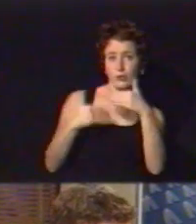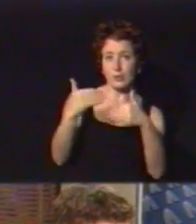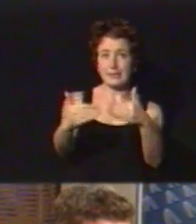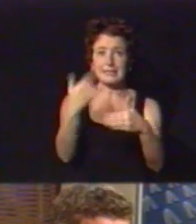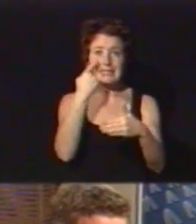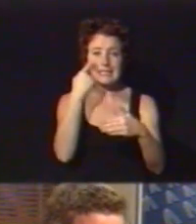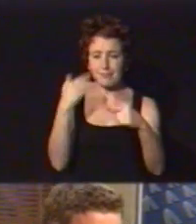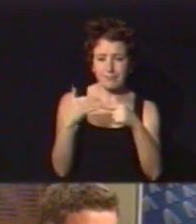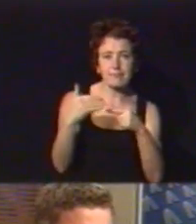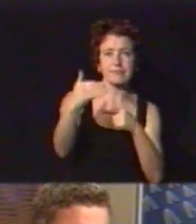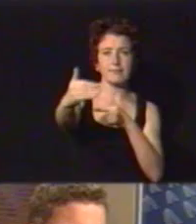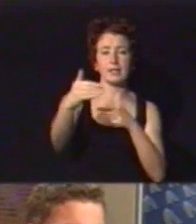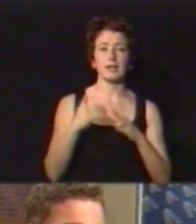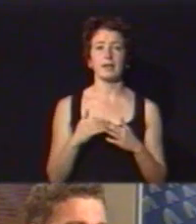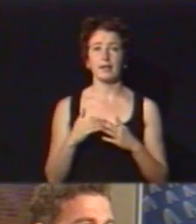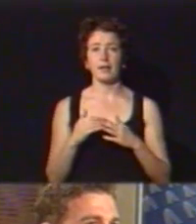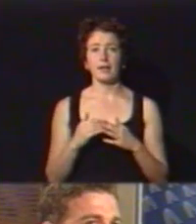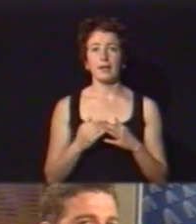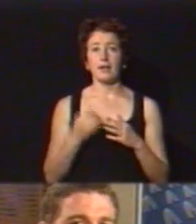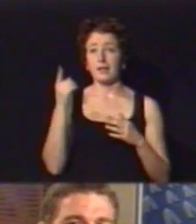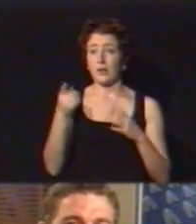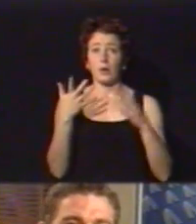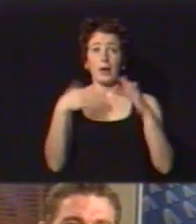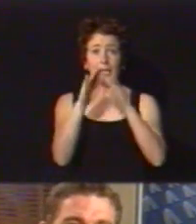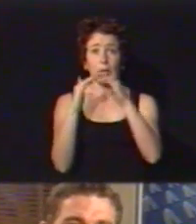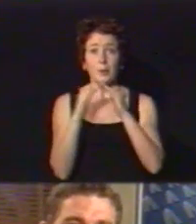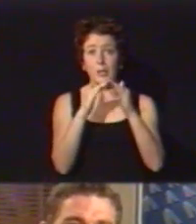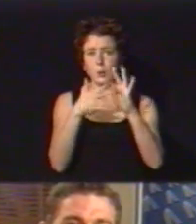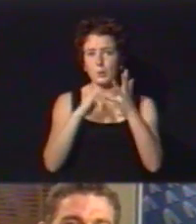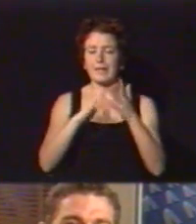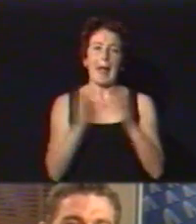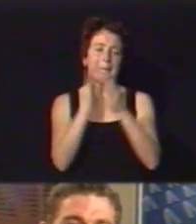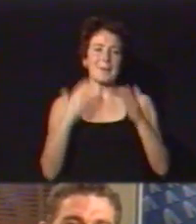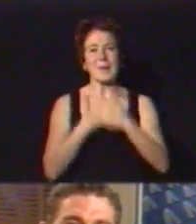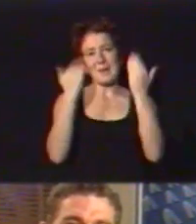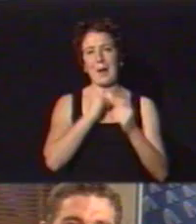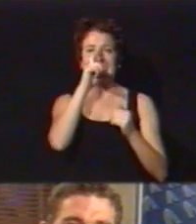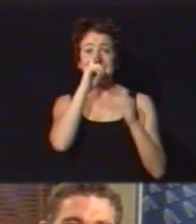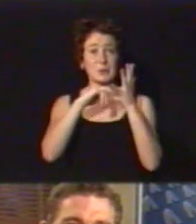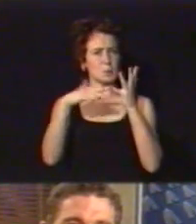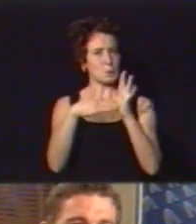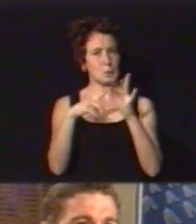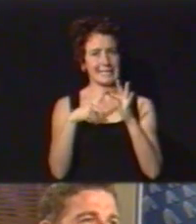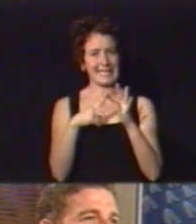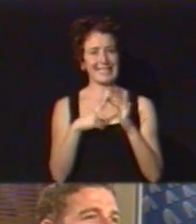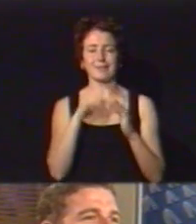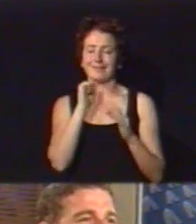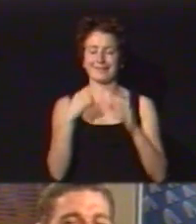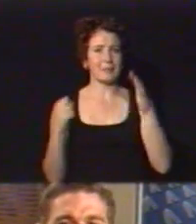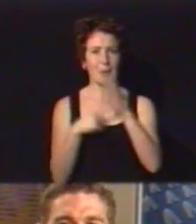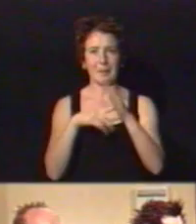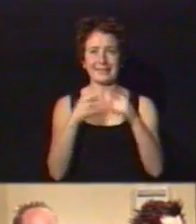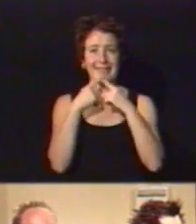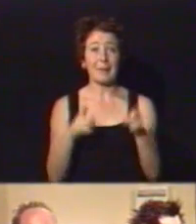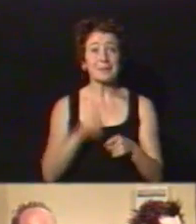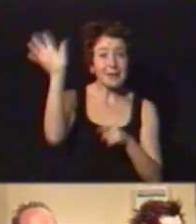to go. In vital community news, happy birthday to my sister Susie for today. And Hi,